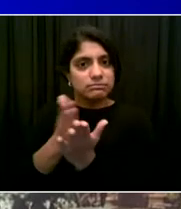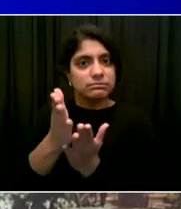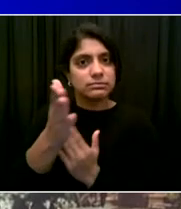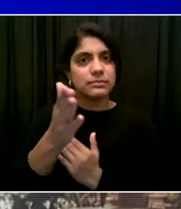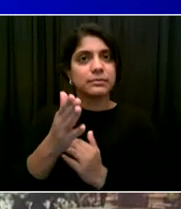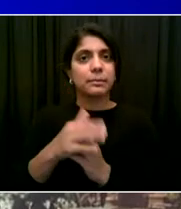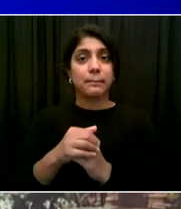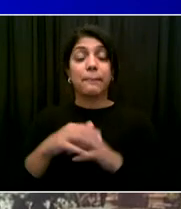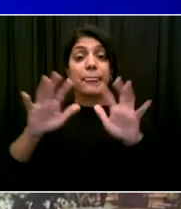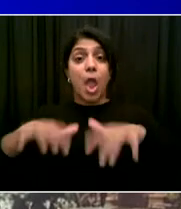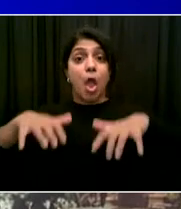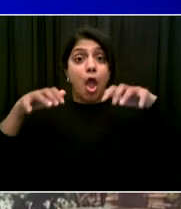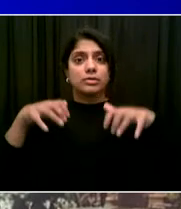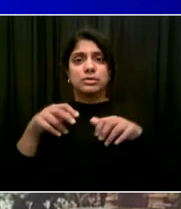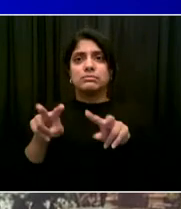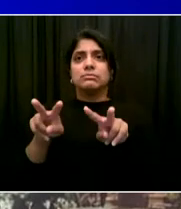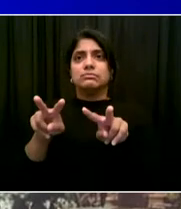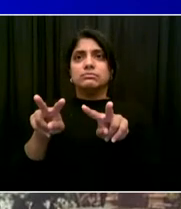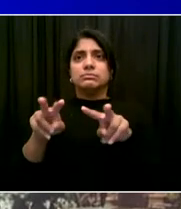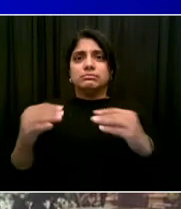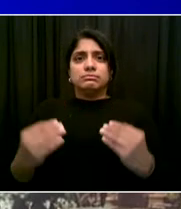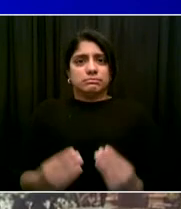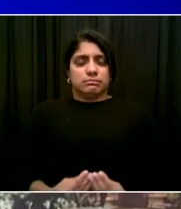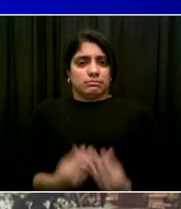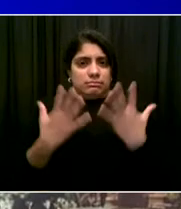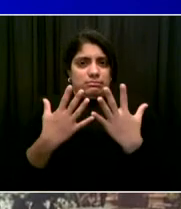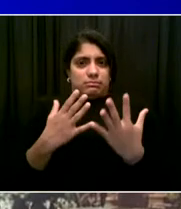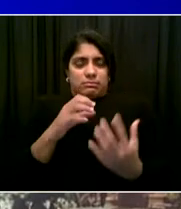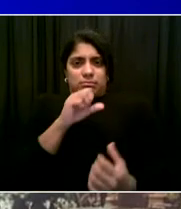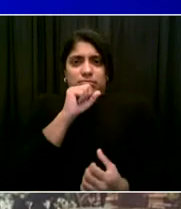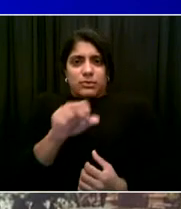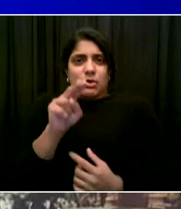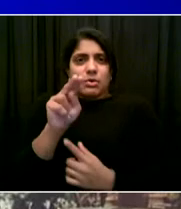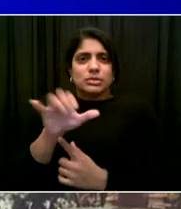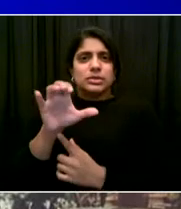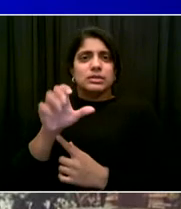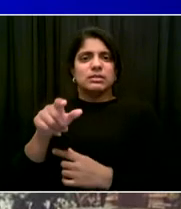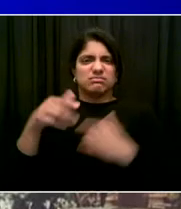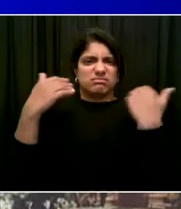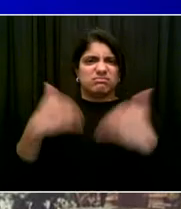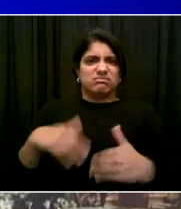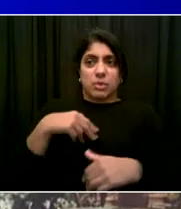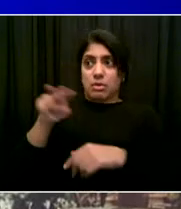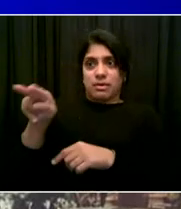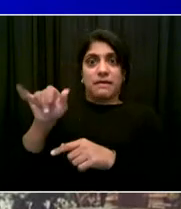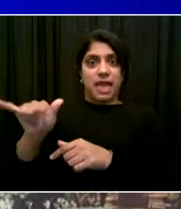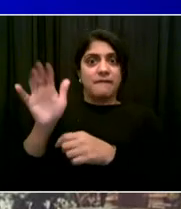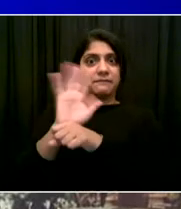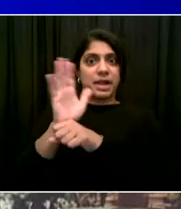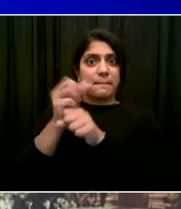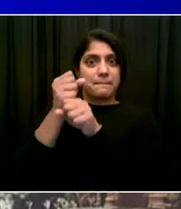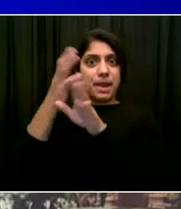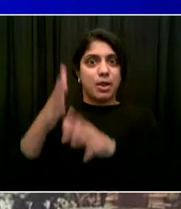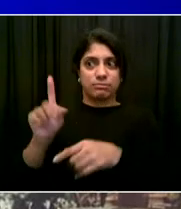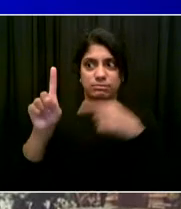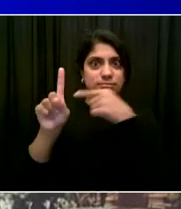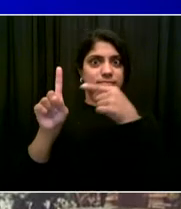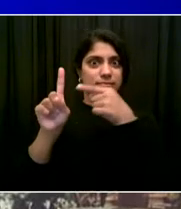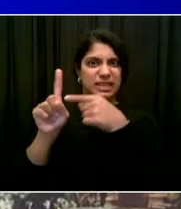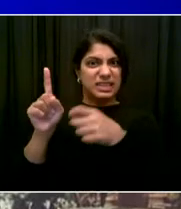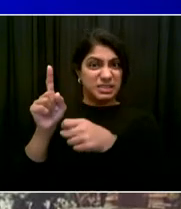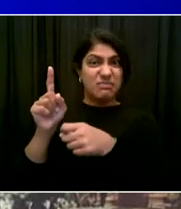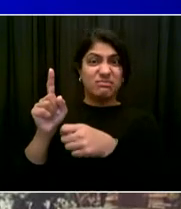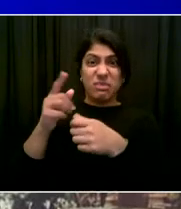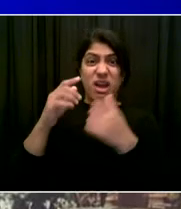to list all of them. He's someone who has shown incredible loyalty to this city and love for this